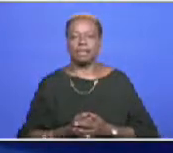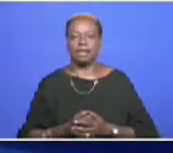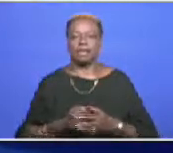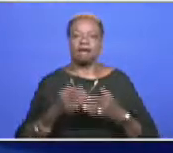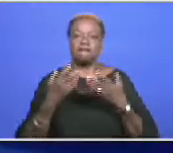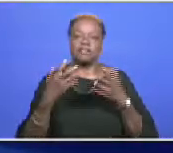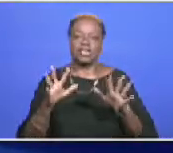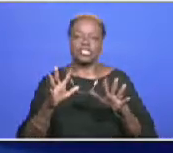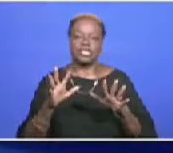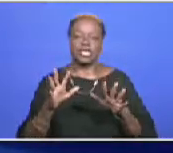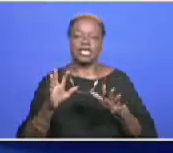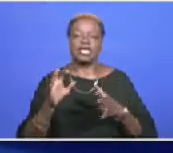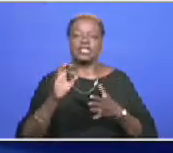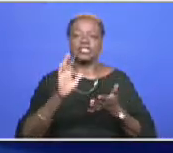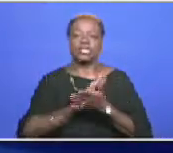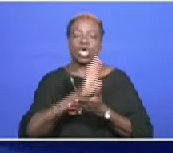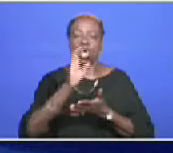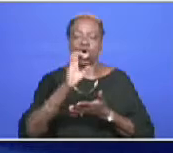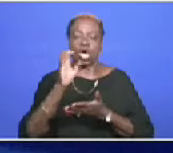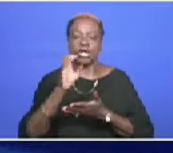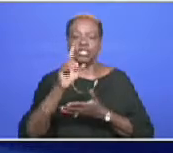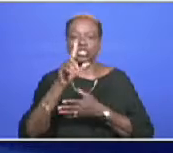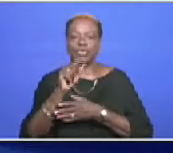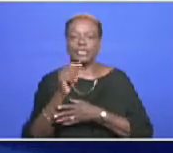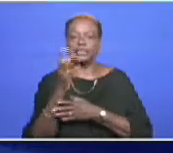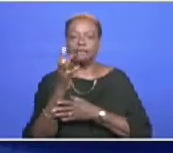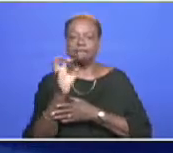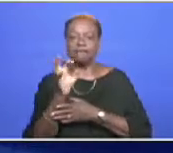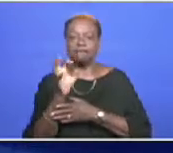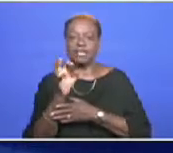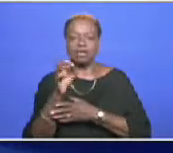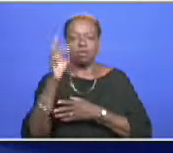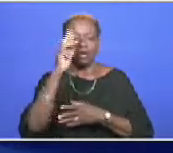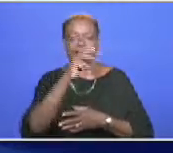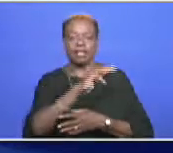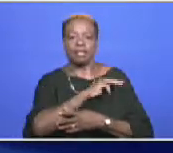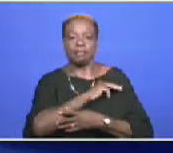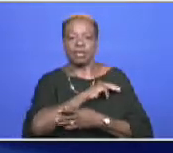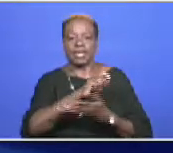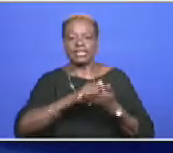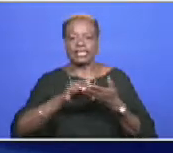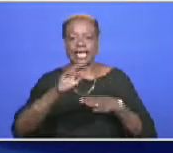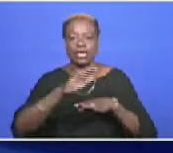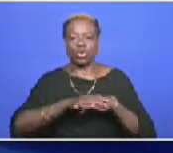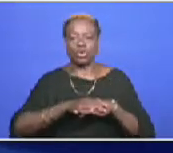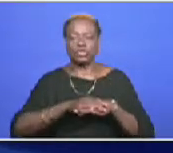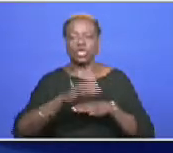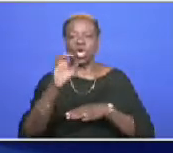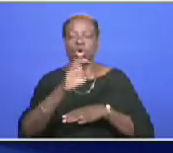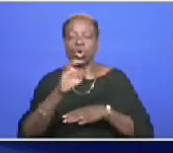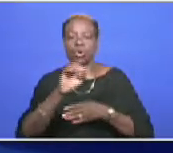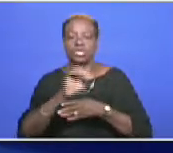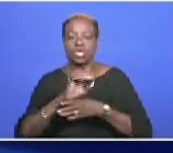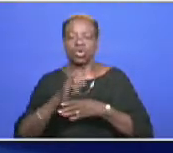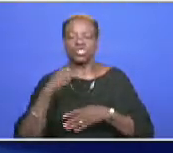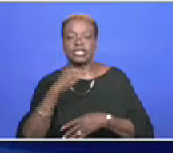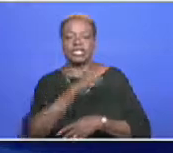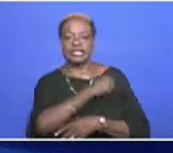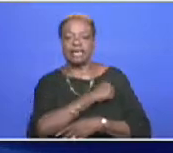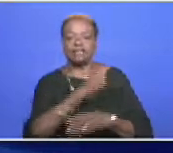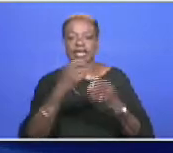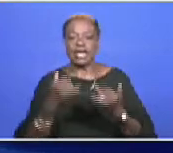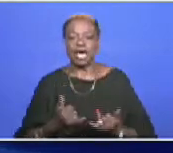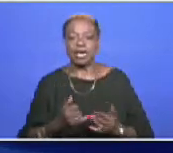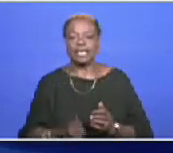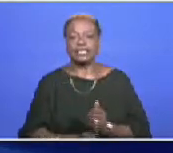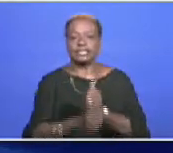Cougars men's basketball team in 2015, Mikhail McLean immediately signed on with the Cougars coaching staff and is now the assistant